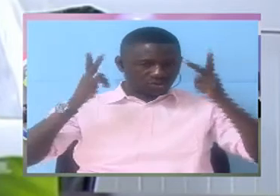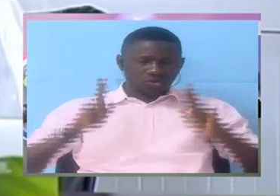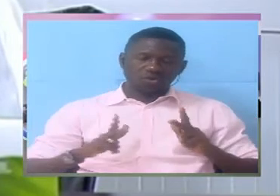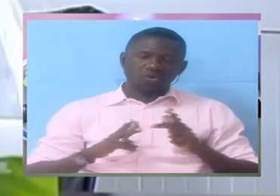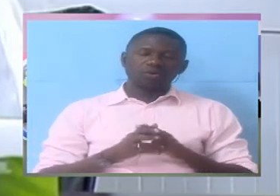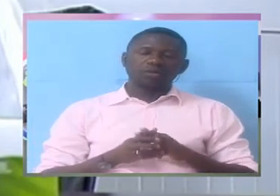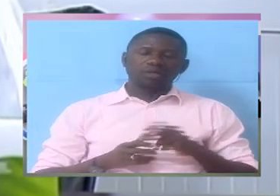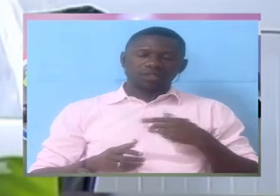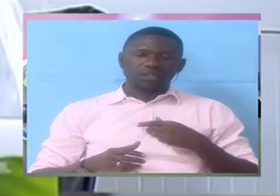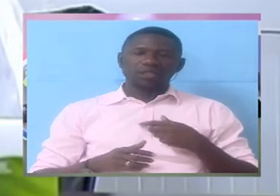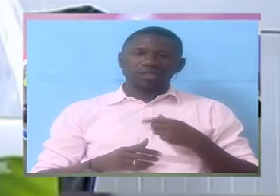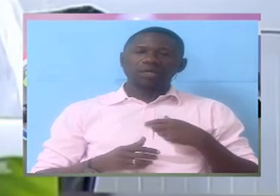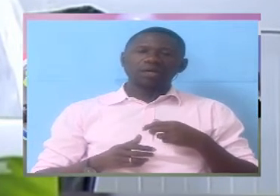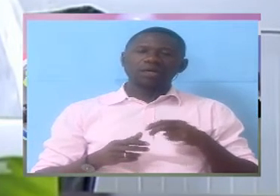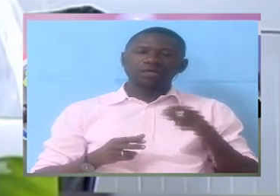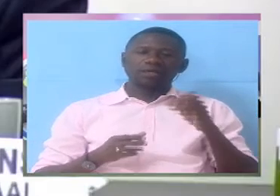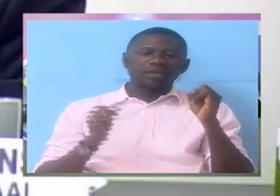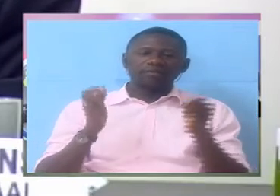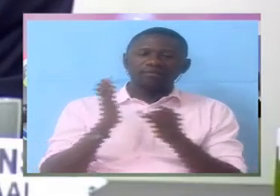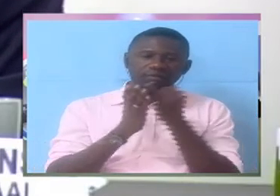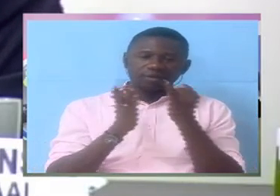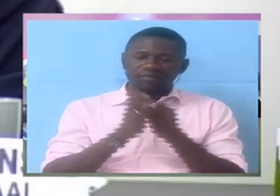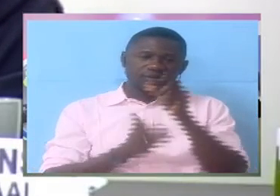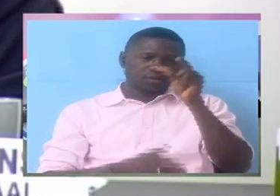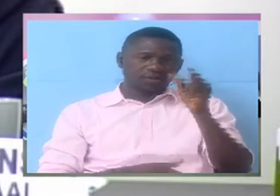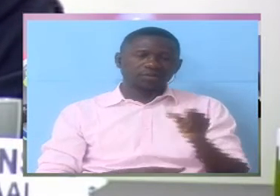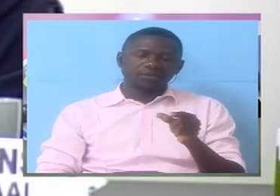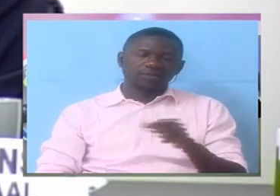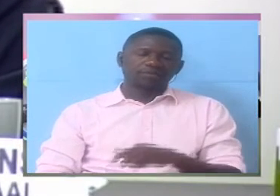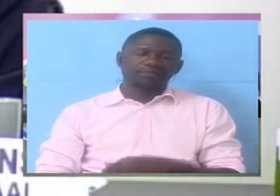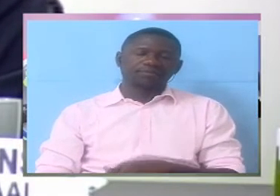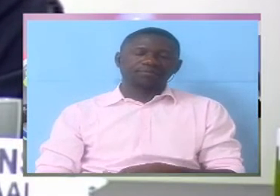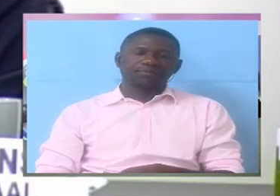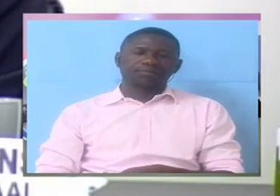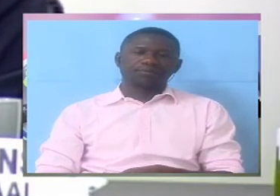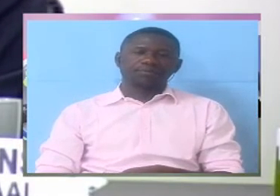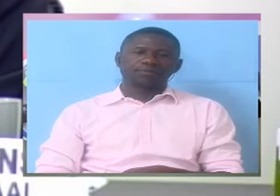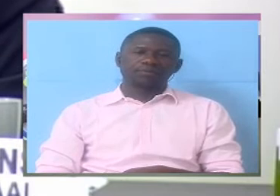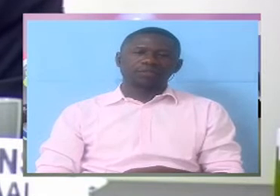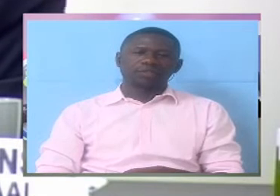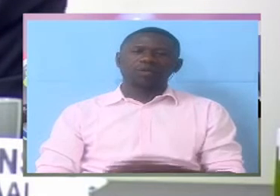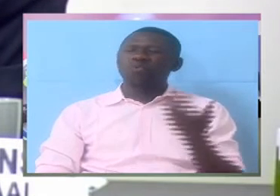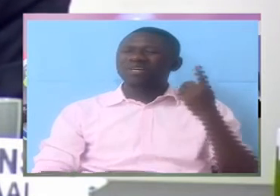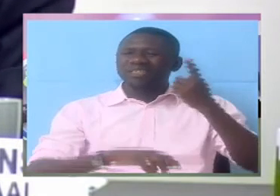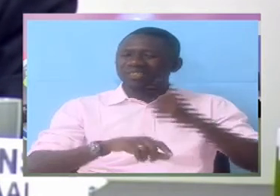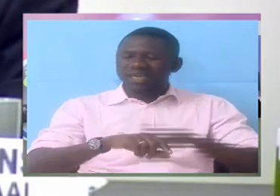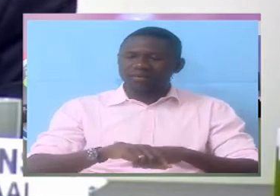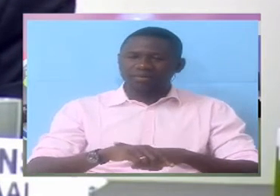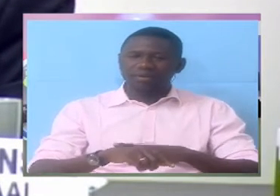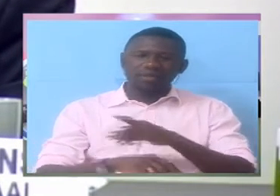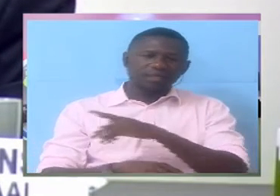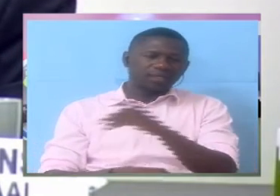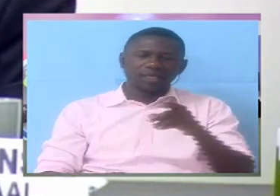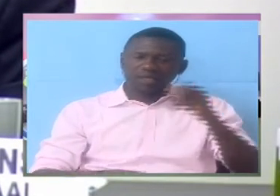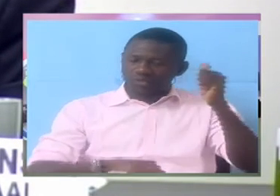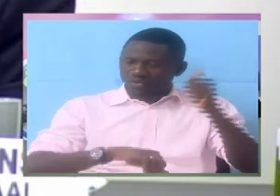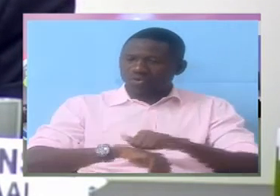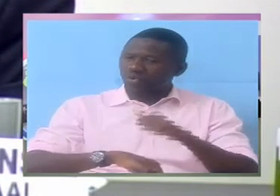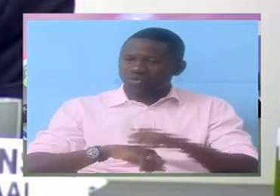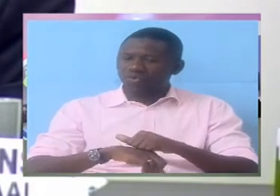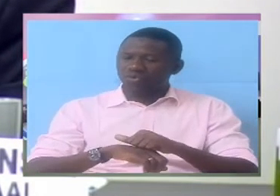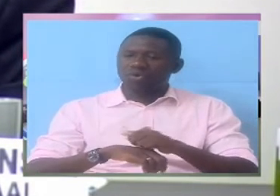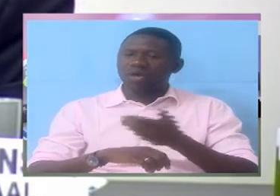investigators. At what stage were they tortured? Was it prior